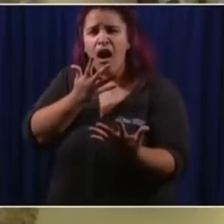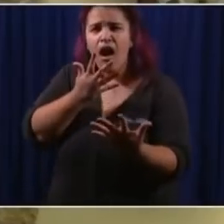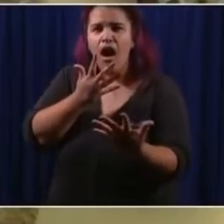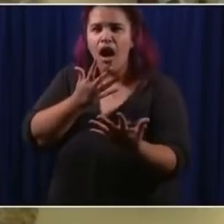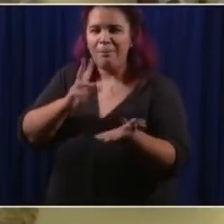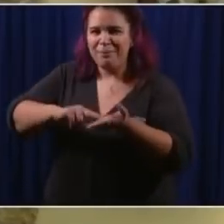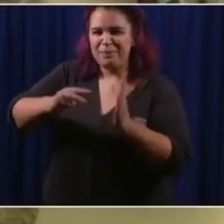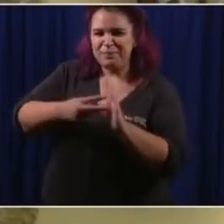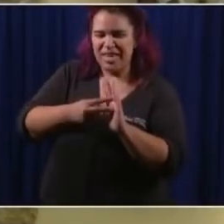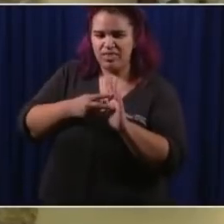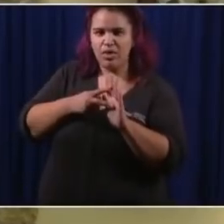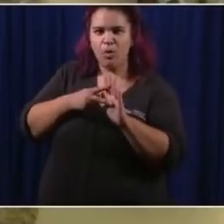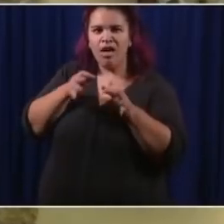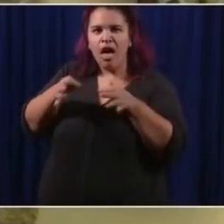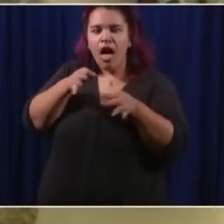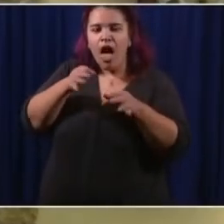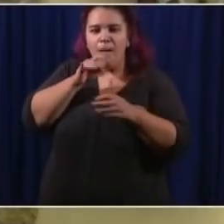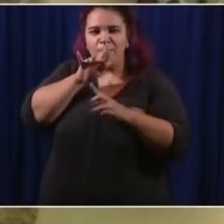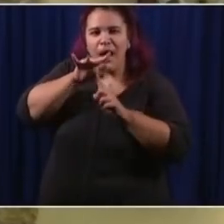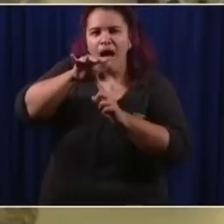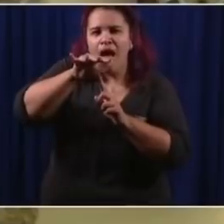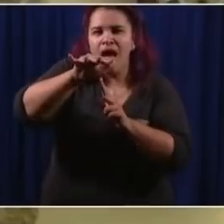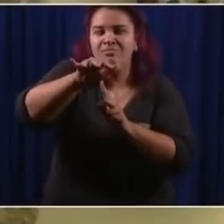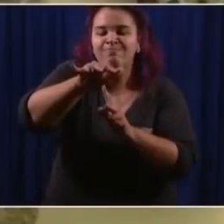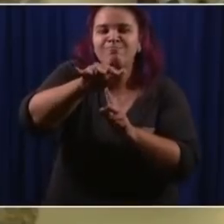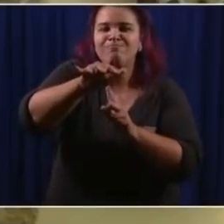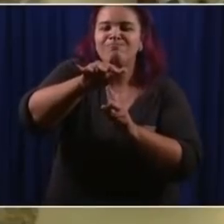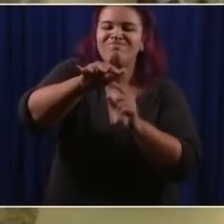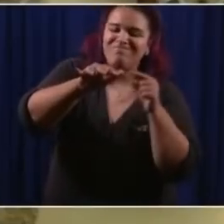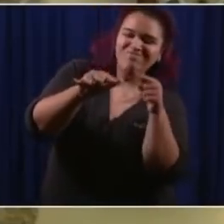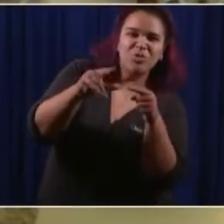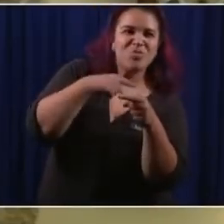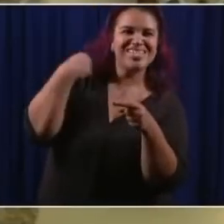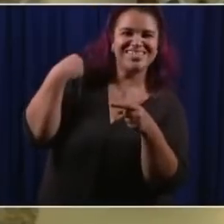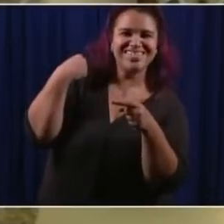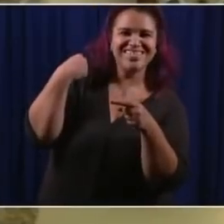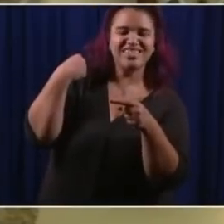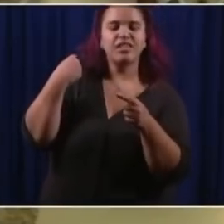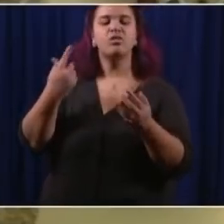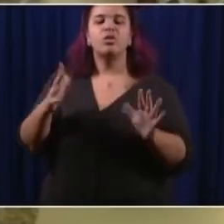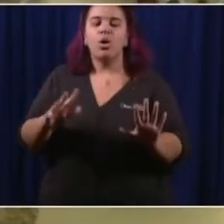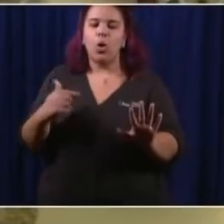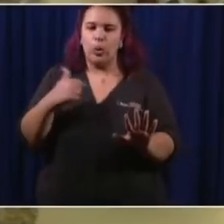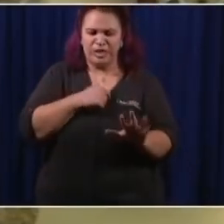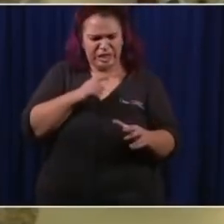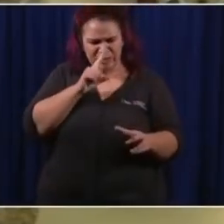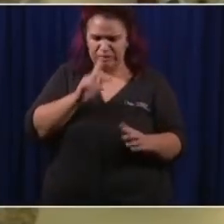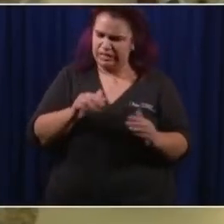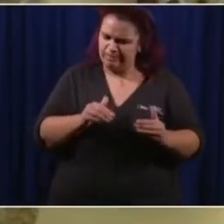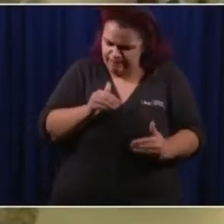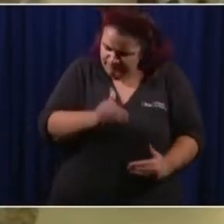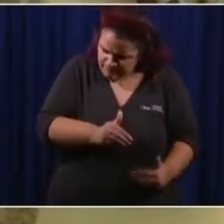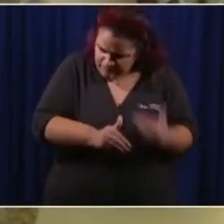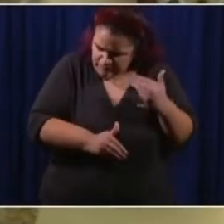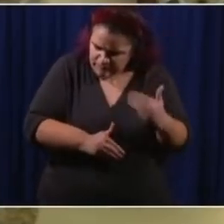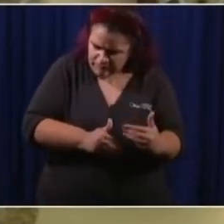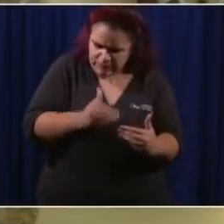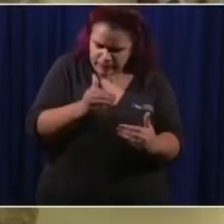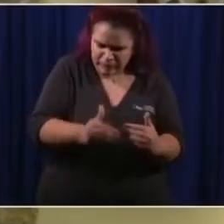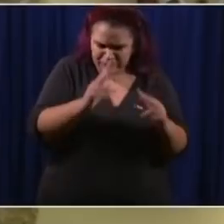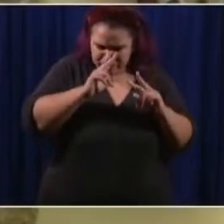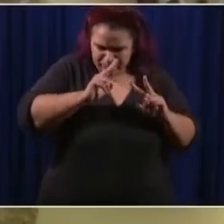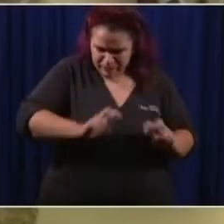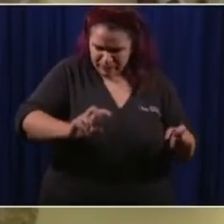at a time, and but we'll continue to evaluate all the other things that we are out there